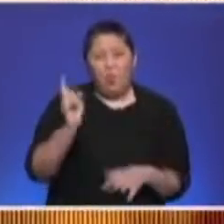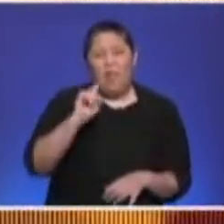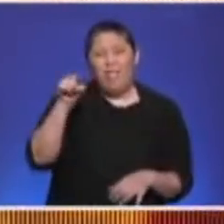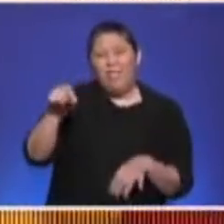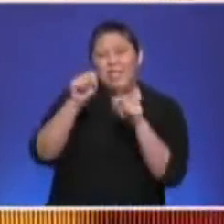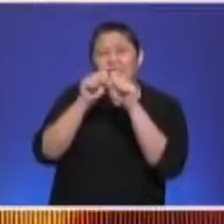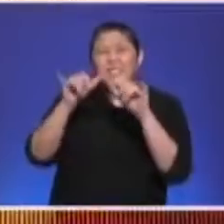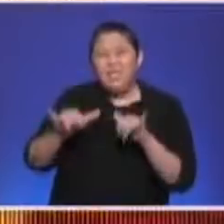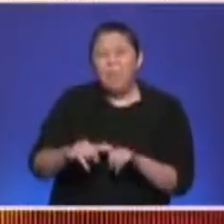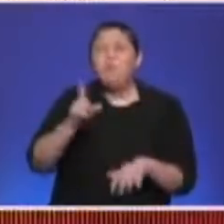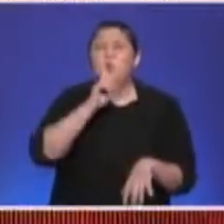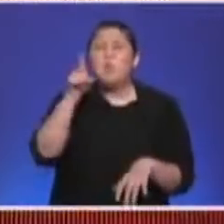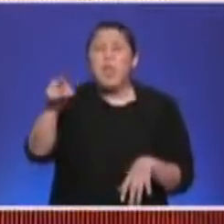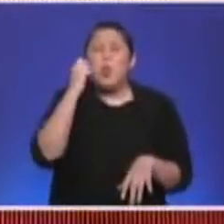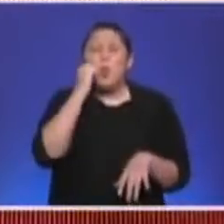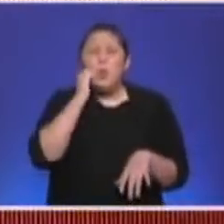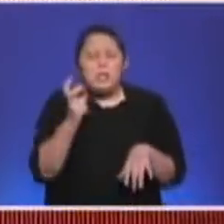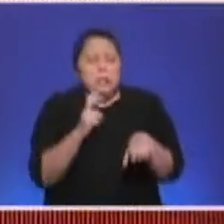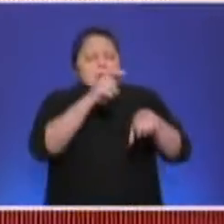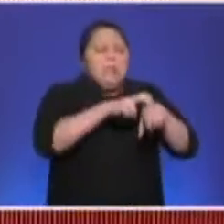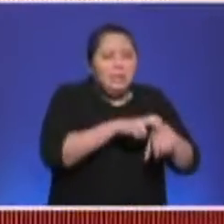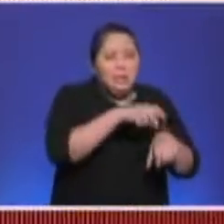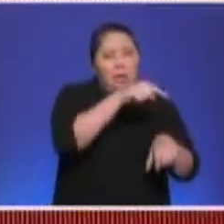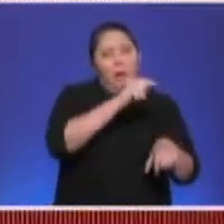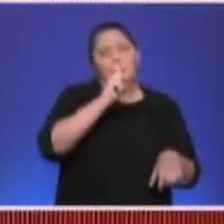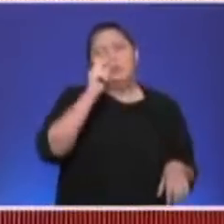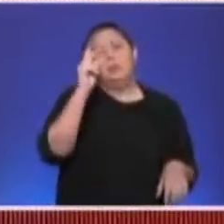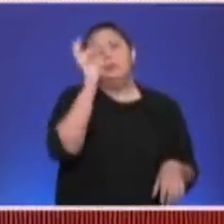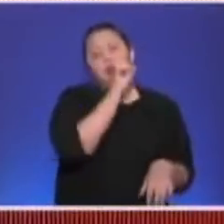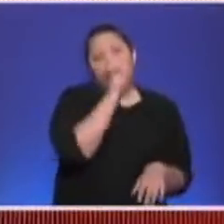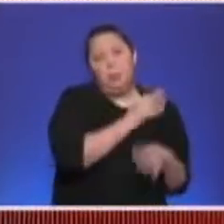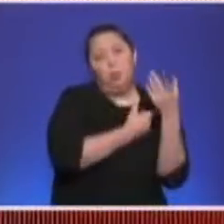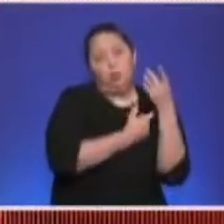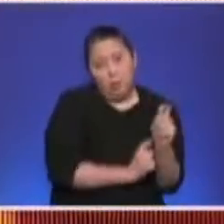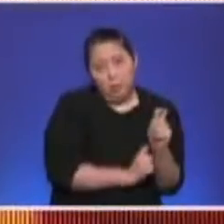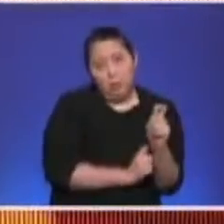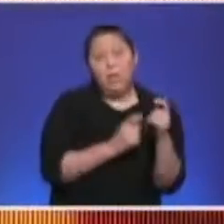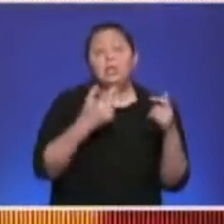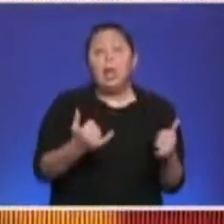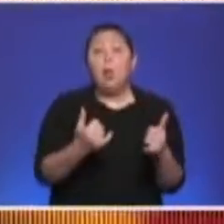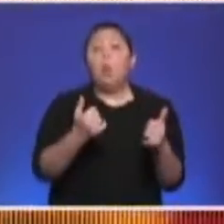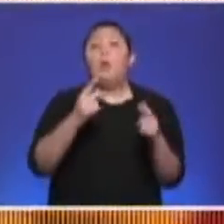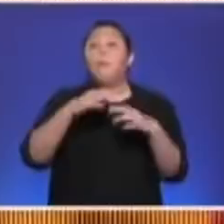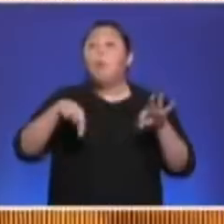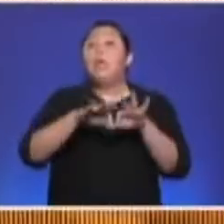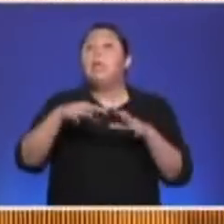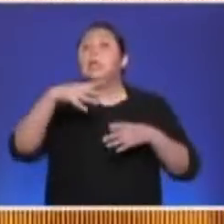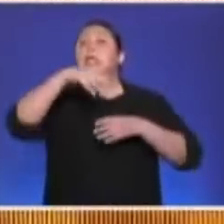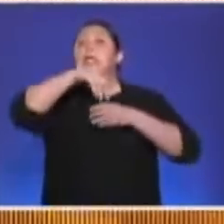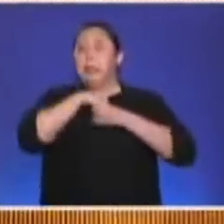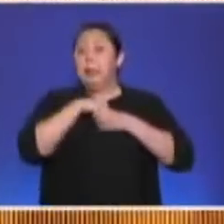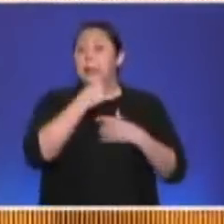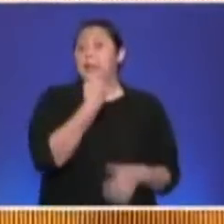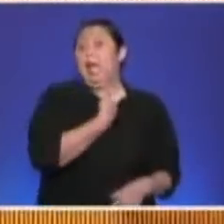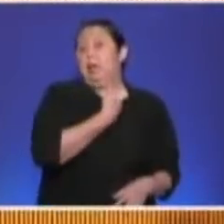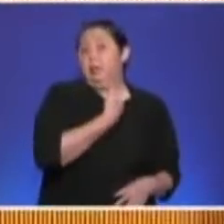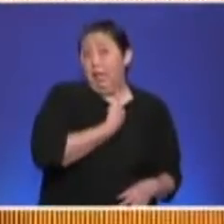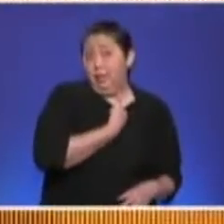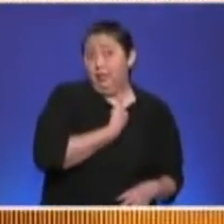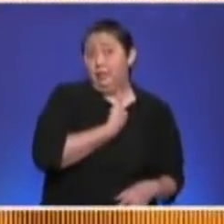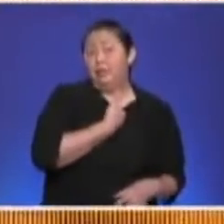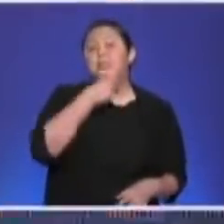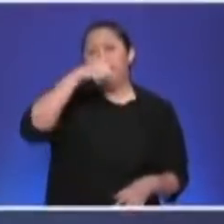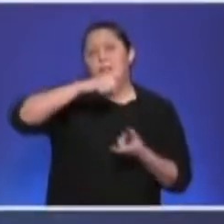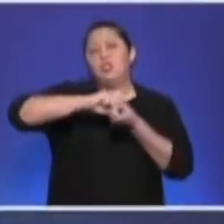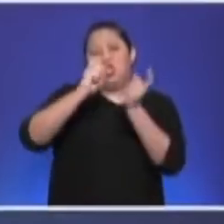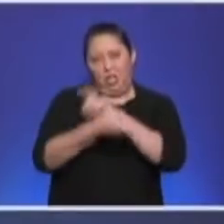internal cleansing na iyan, yung tao may kakayahan magbago sa sarili niya. Hindi siya bato. Mamaya po mapaliwanag ko para